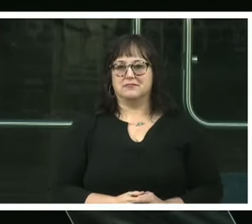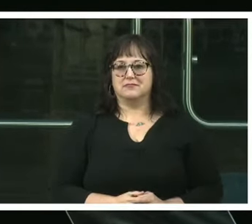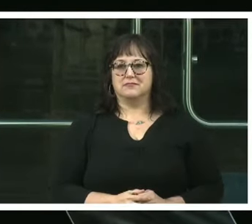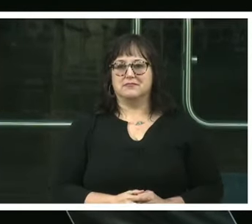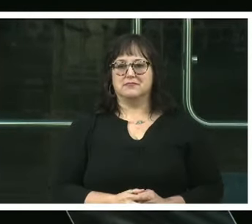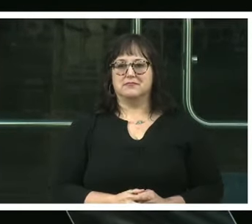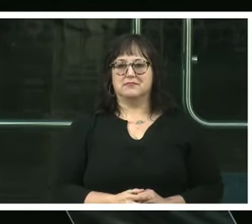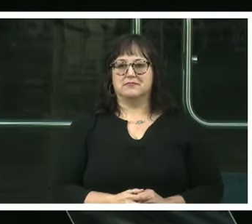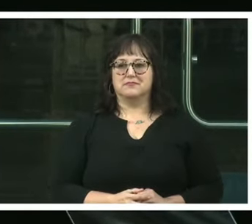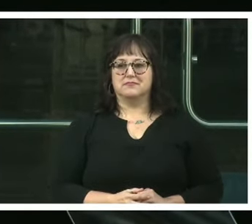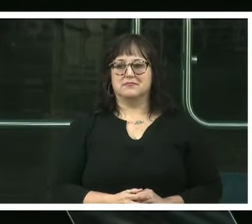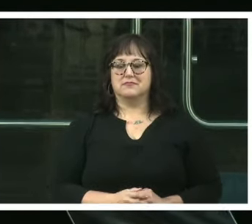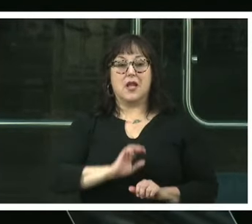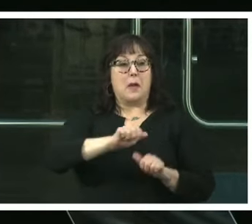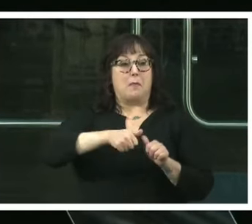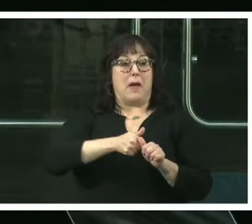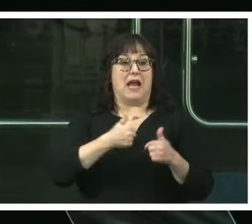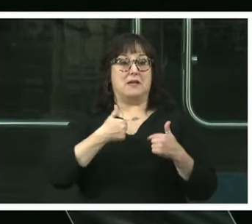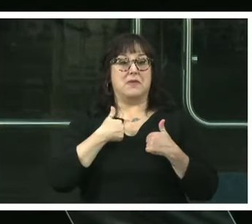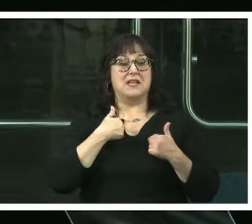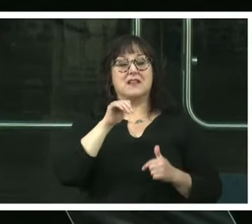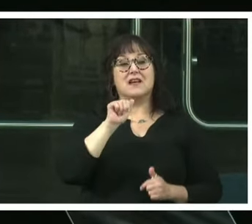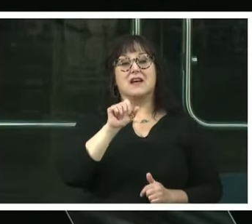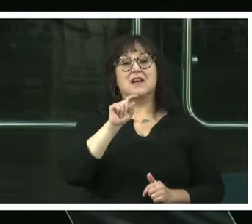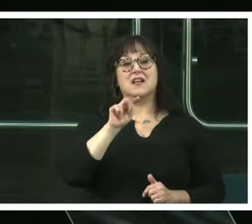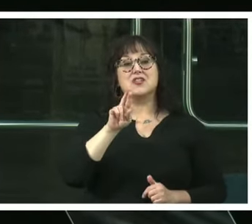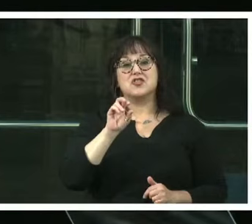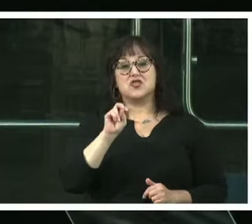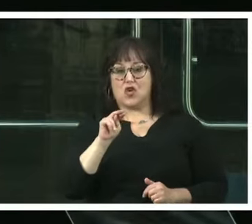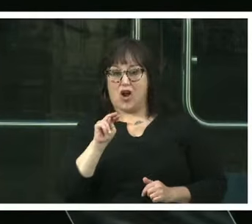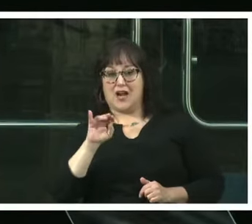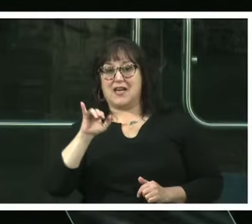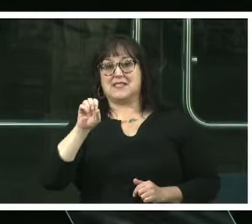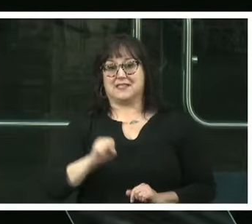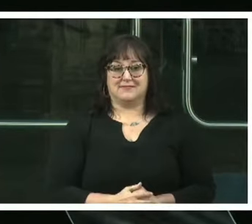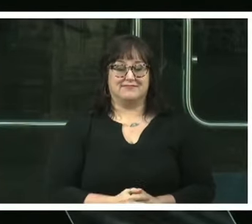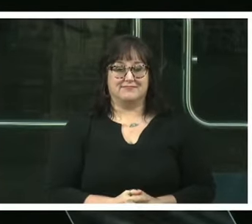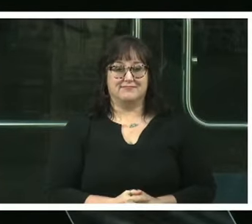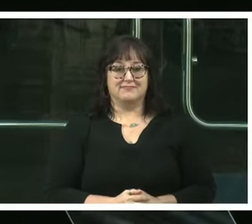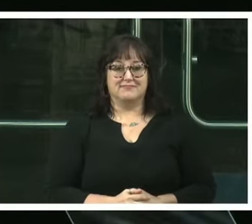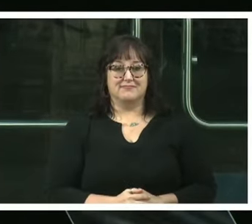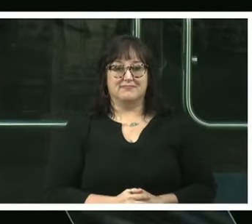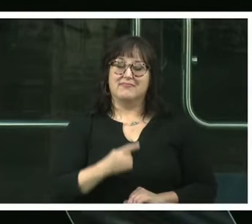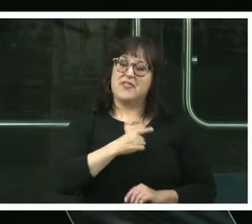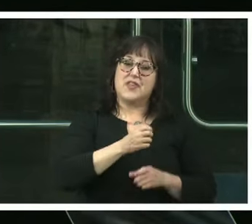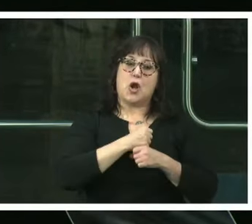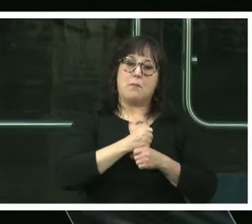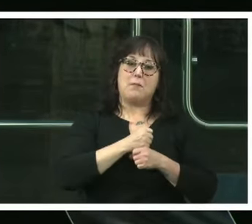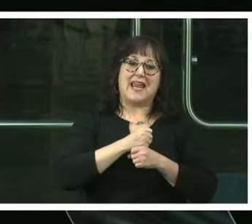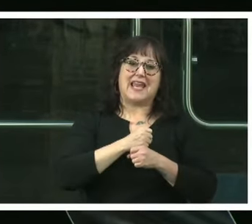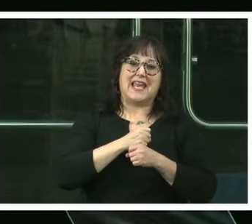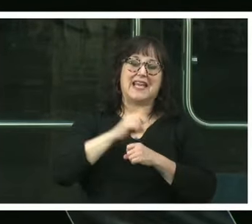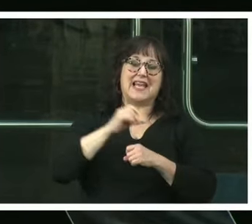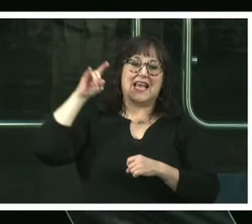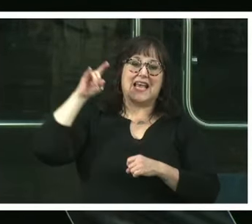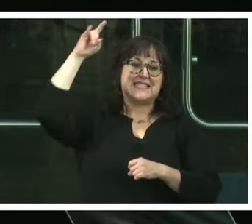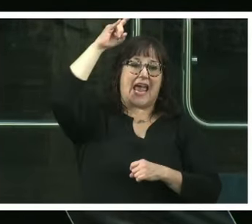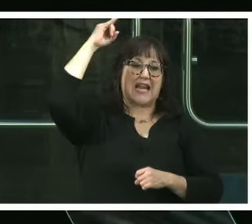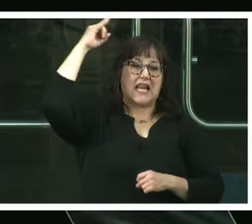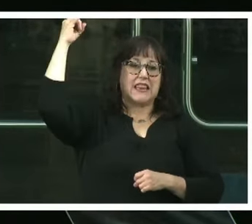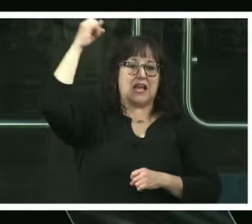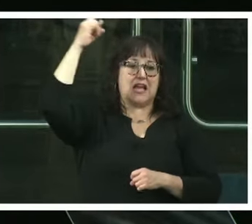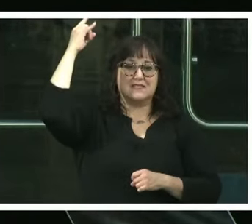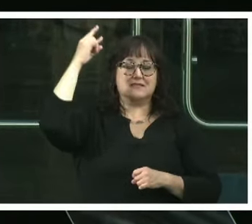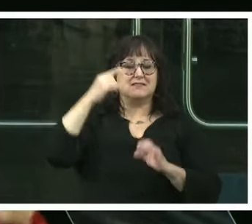Behind me is Astranis, a company that is building satellite technology that brings